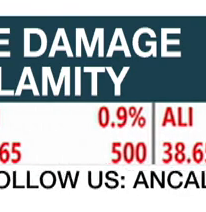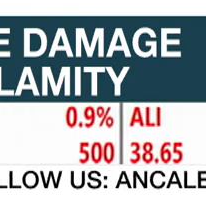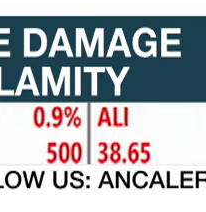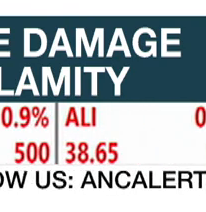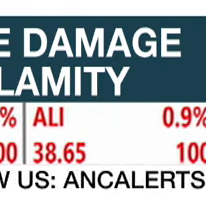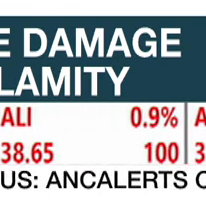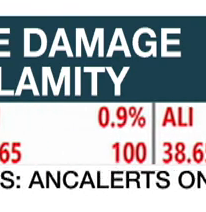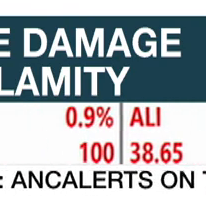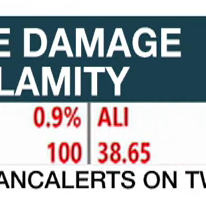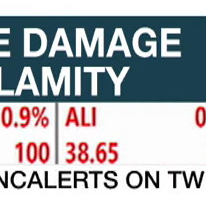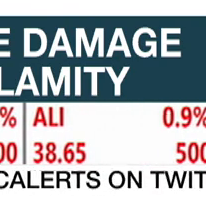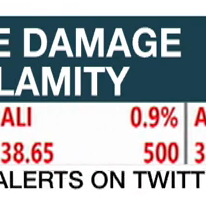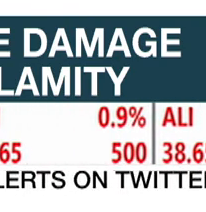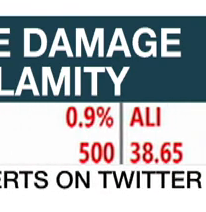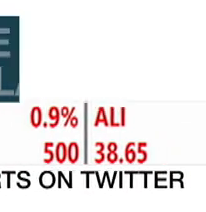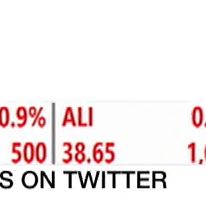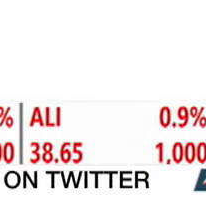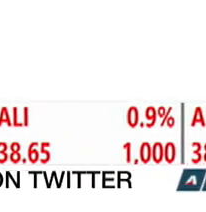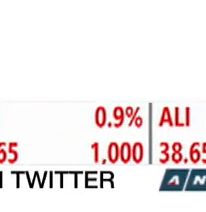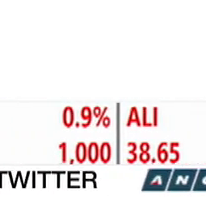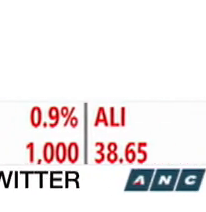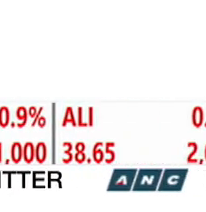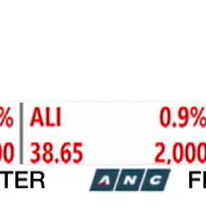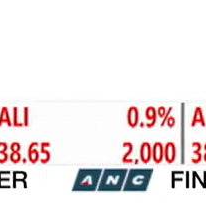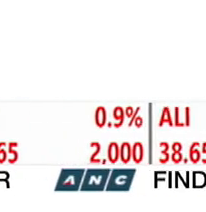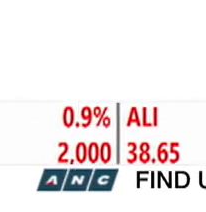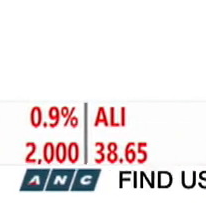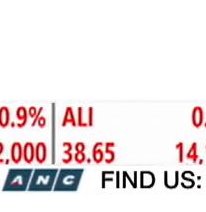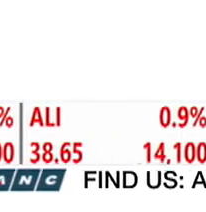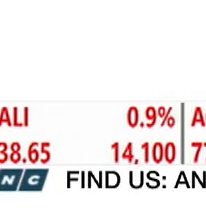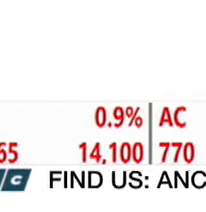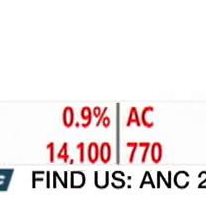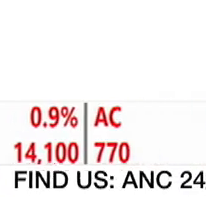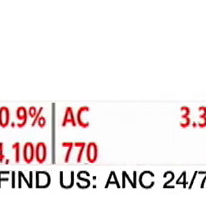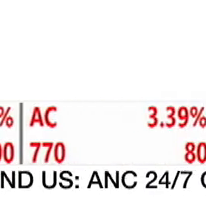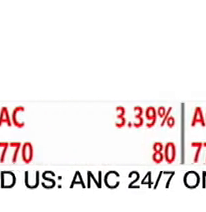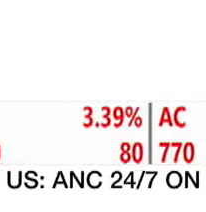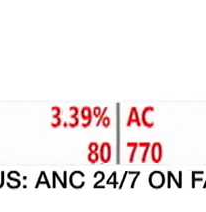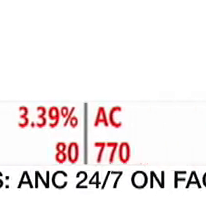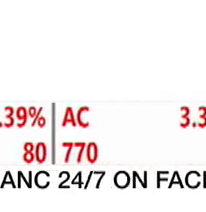del Sur. Stay tuned to ANC for more of this developing story regarding the